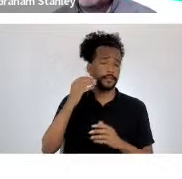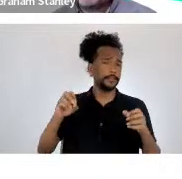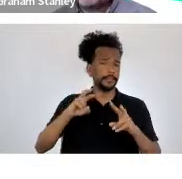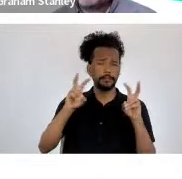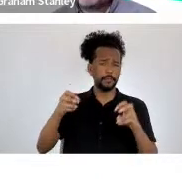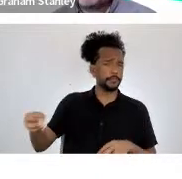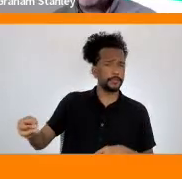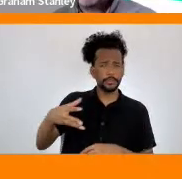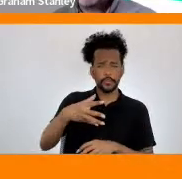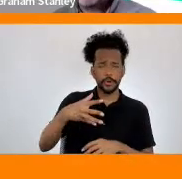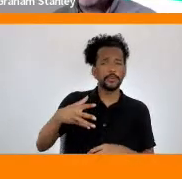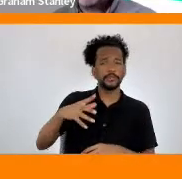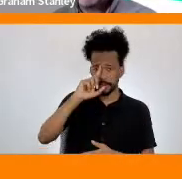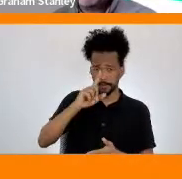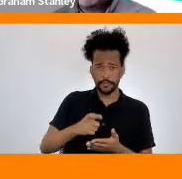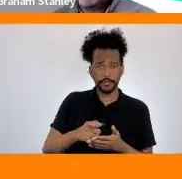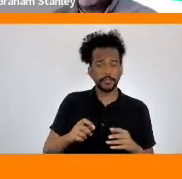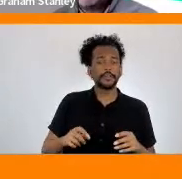later.